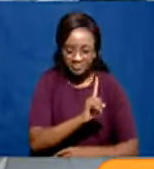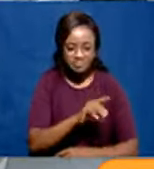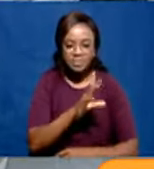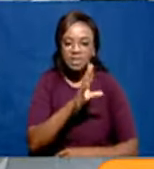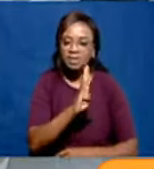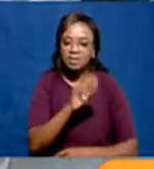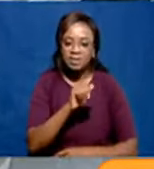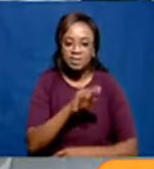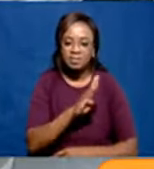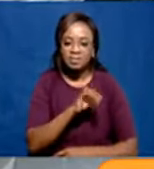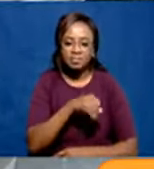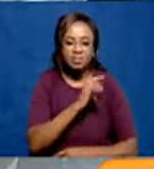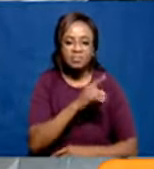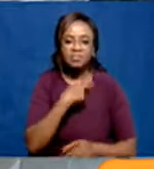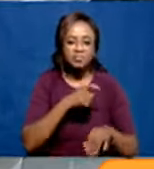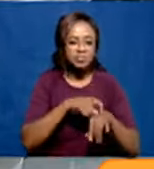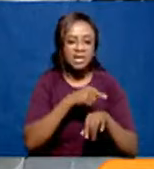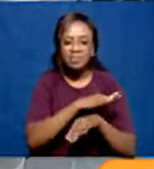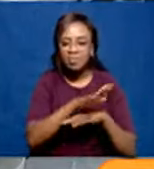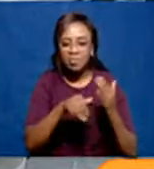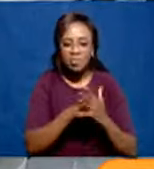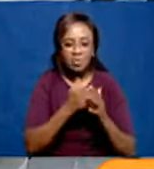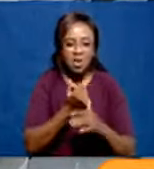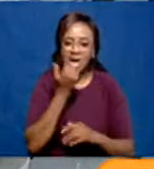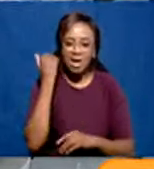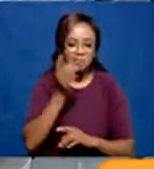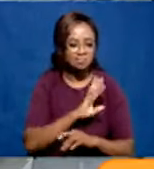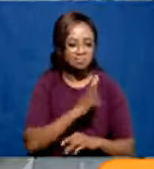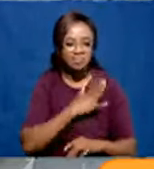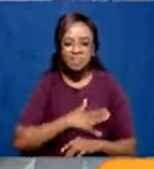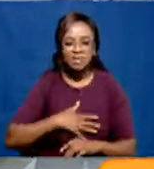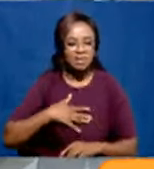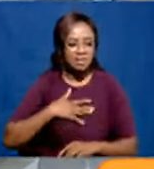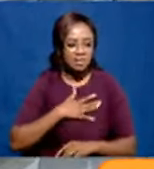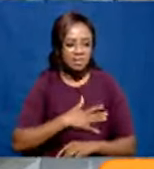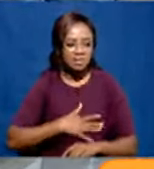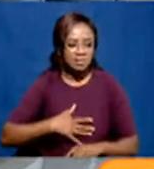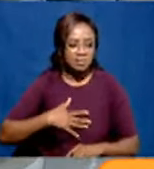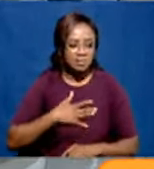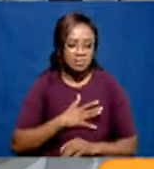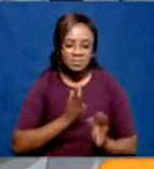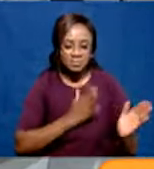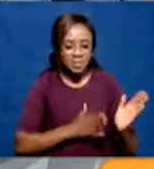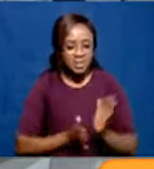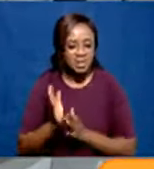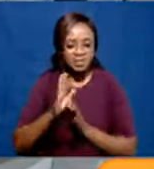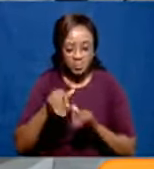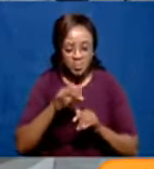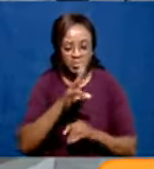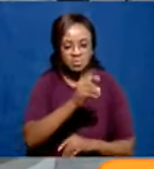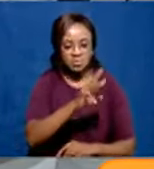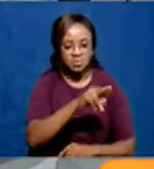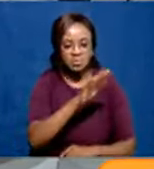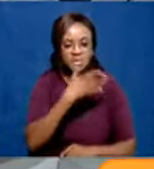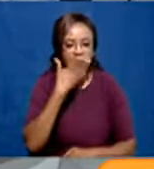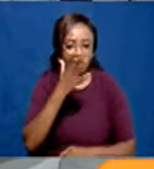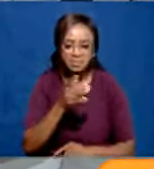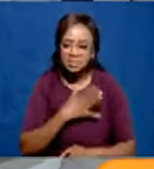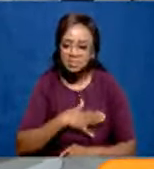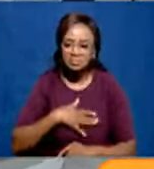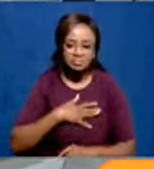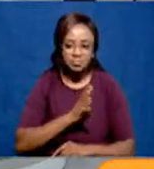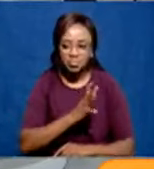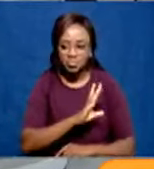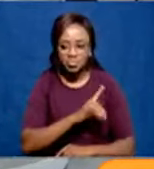You can't take various time. Just one minute. I will have finished. Let's have finished. Let Dr. Ari answer, Mary. Let me add it. Let Dr. Ari